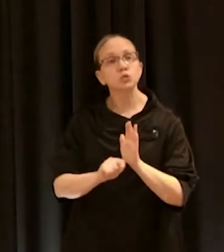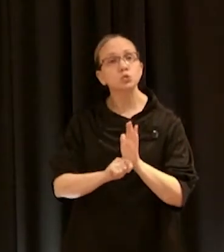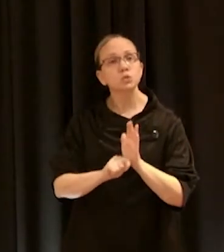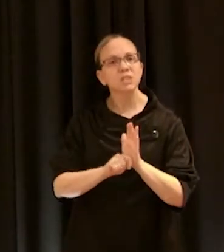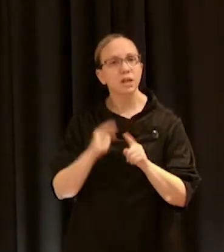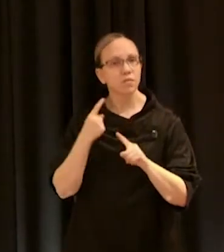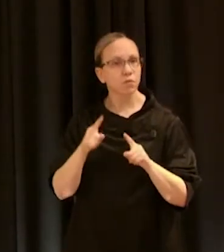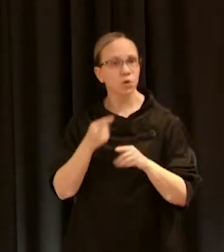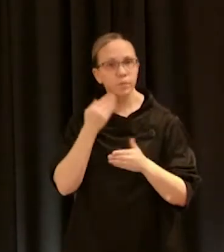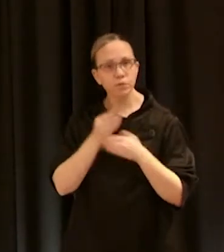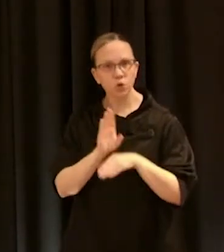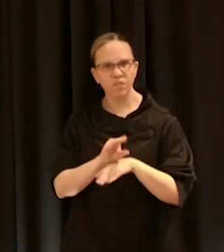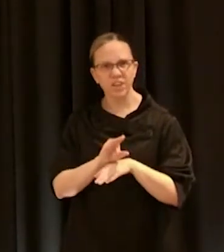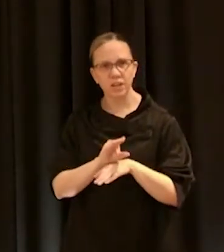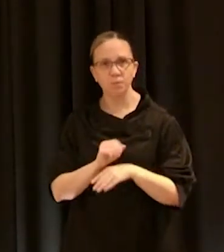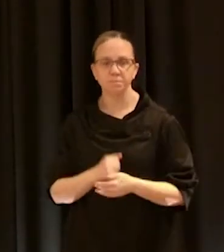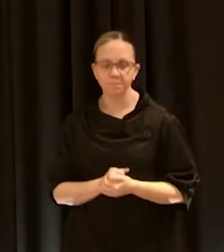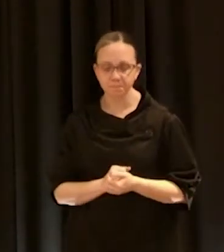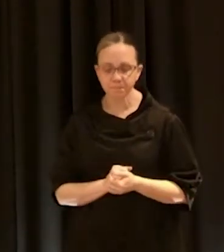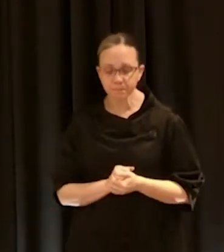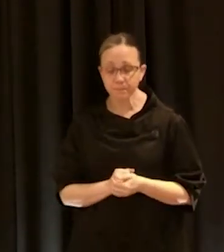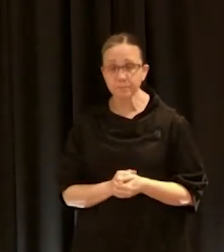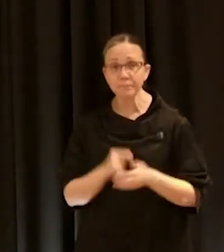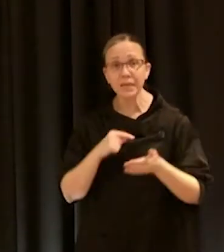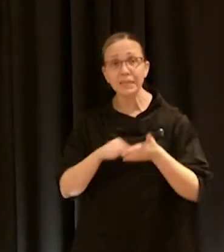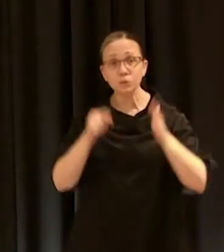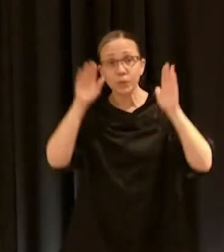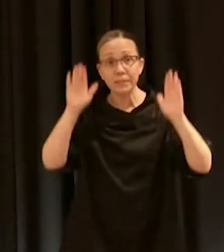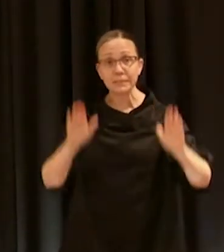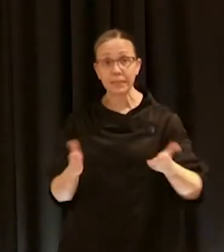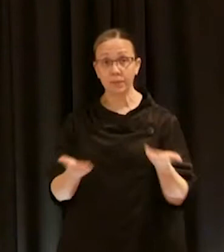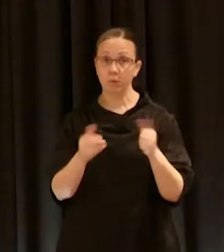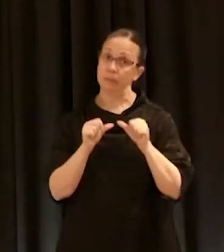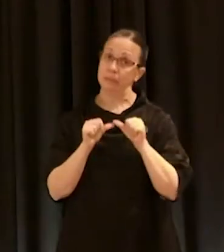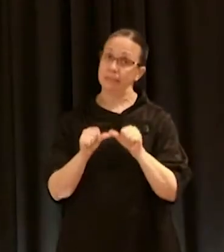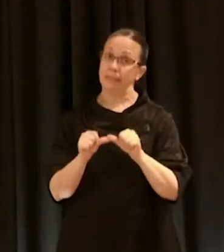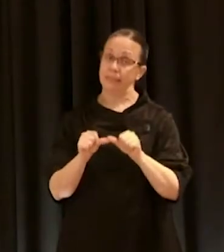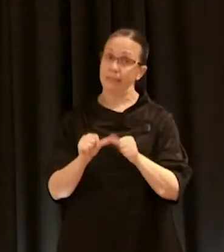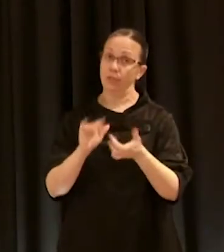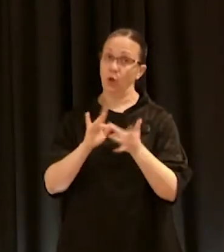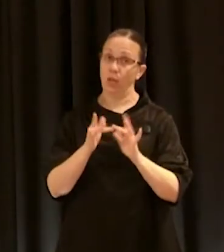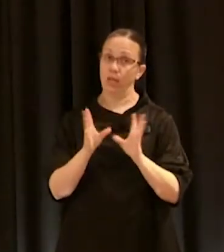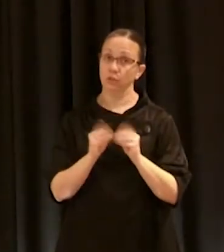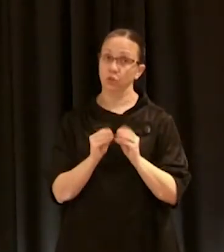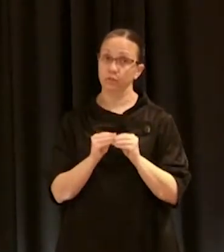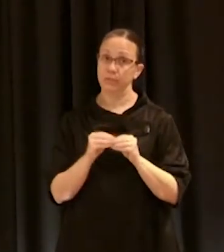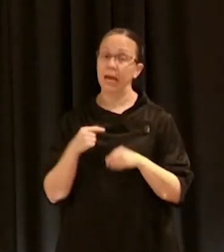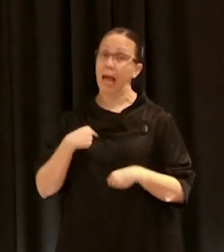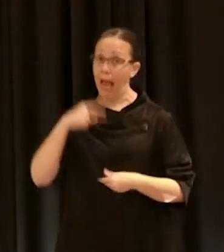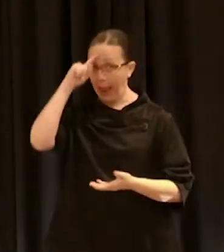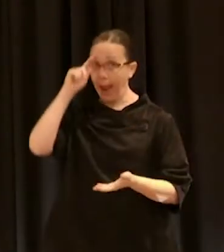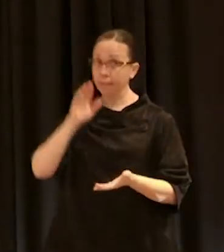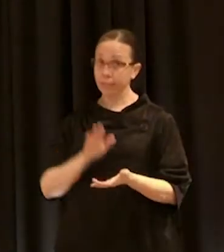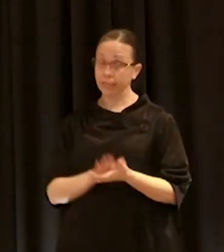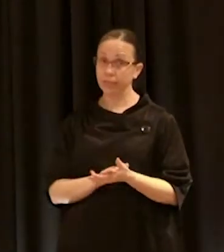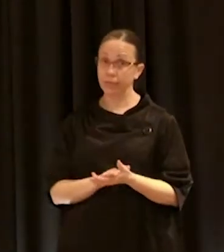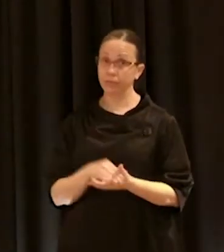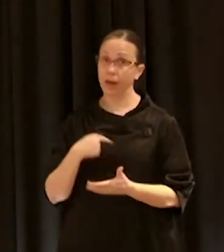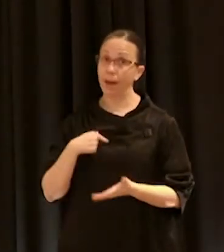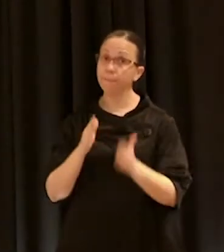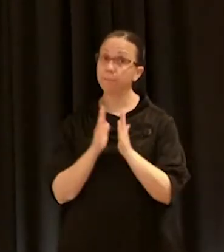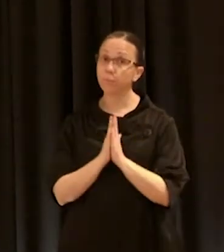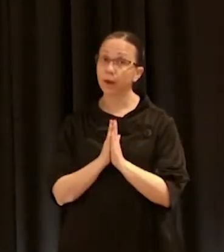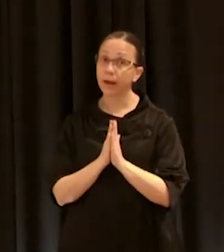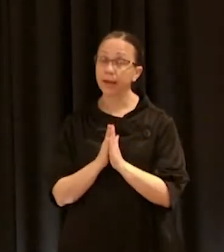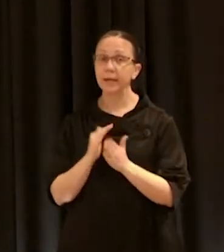could not come. And so this Sunday, we're going to just continue online service. I am believing and I am